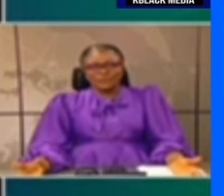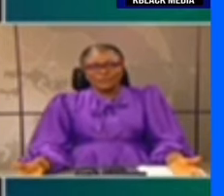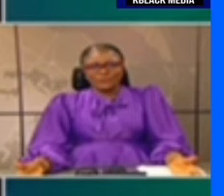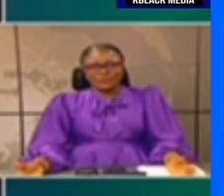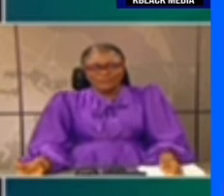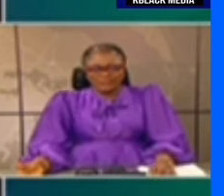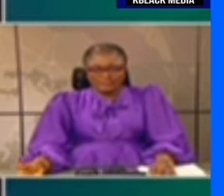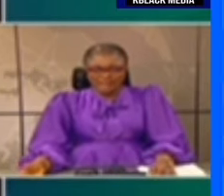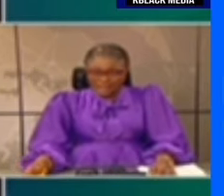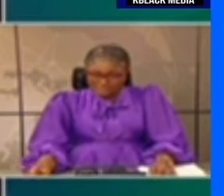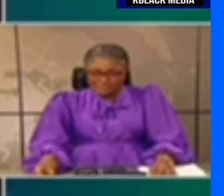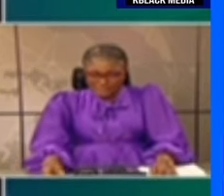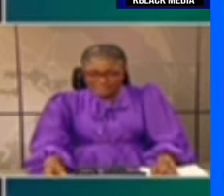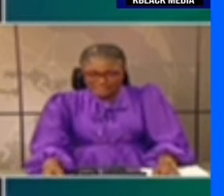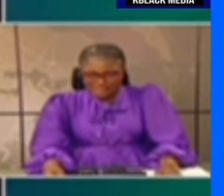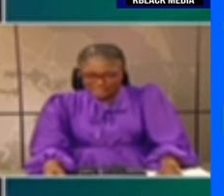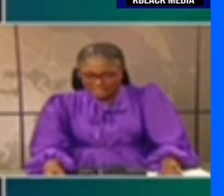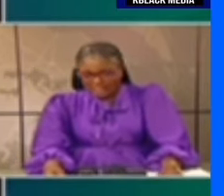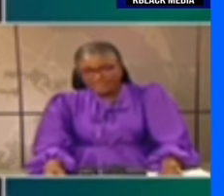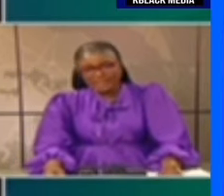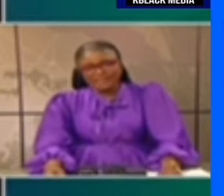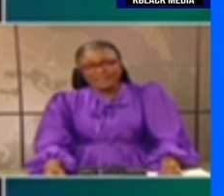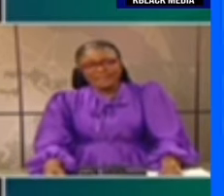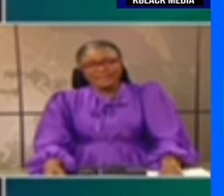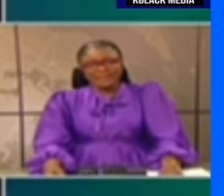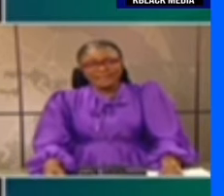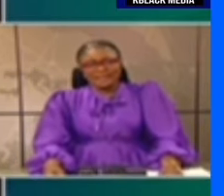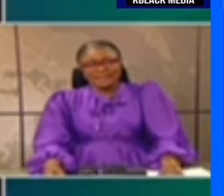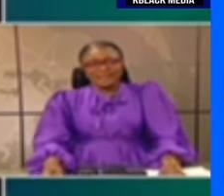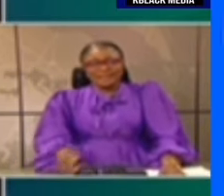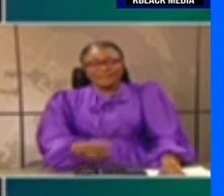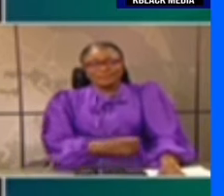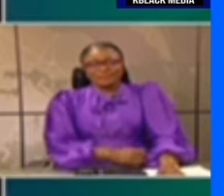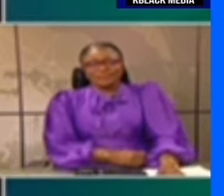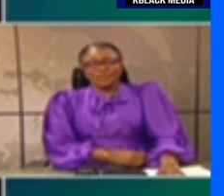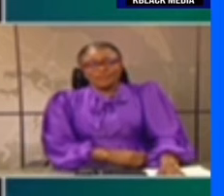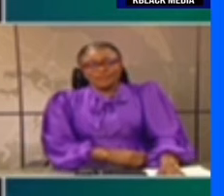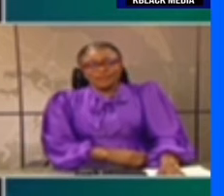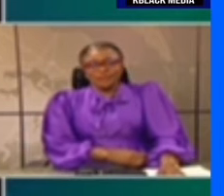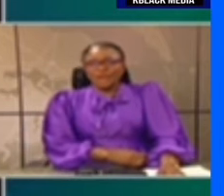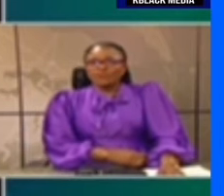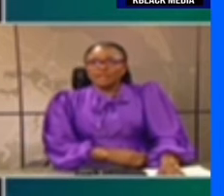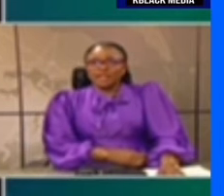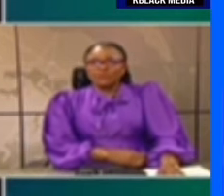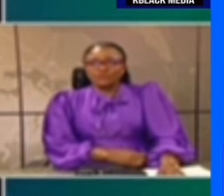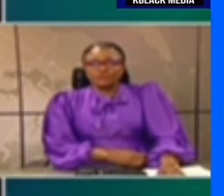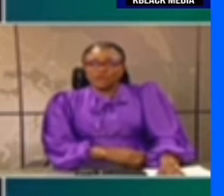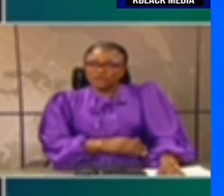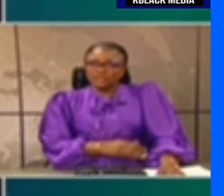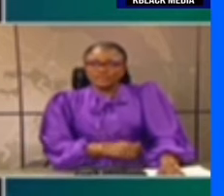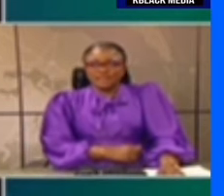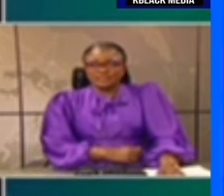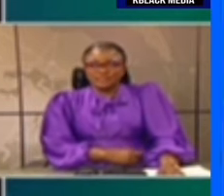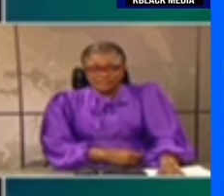Is that not the will of the people? I said, mean, and then you delegate to 400 or more person on the court. Maybe I'm on the corner or more on the court. Bako the air kufu,